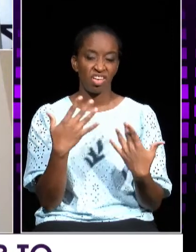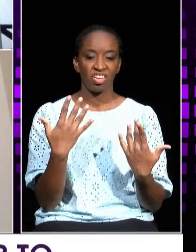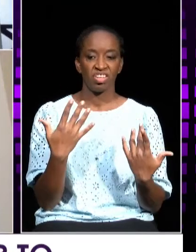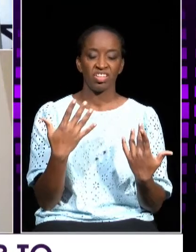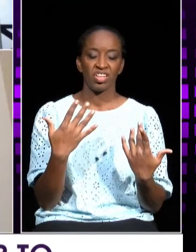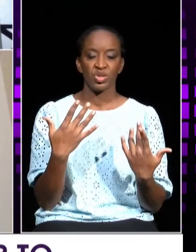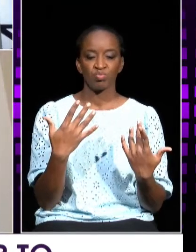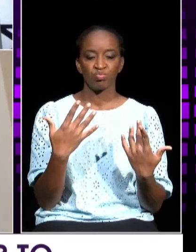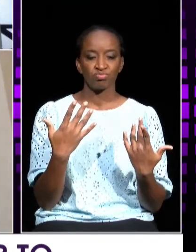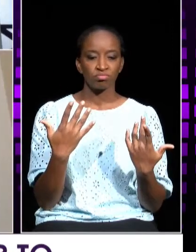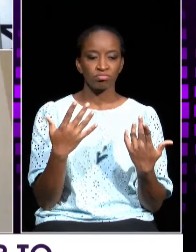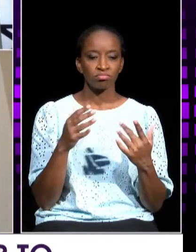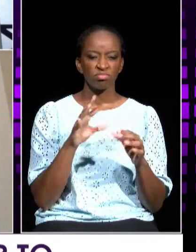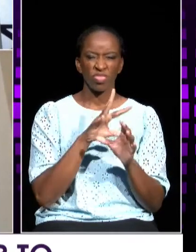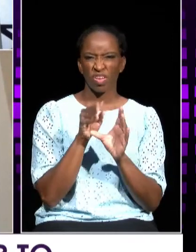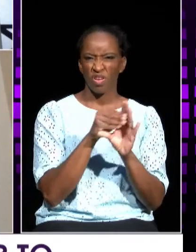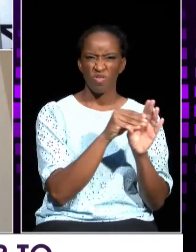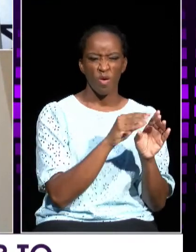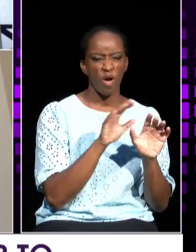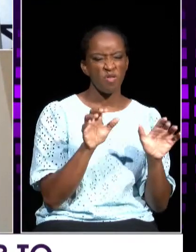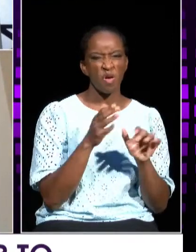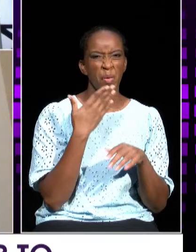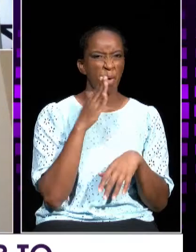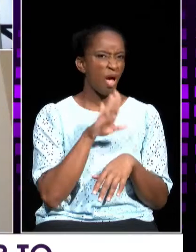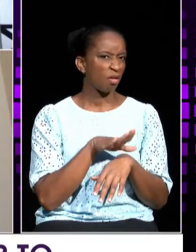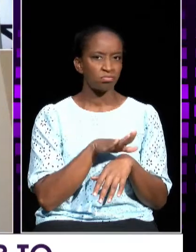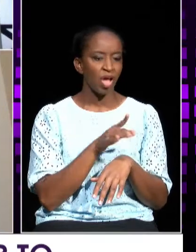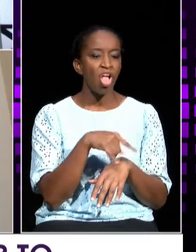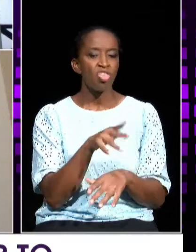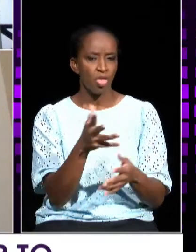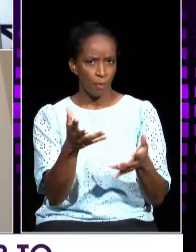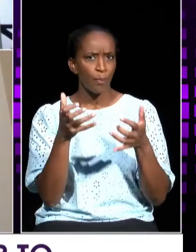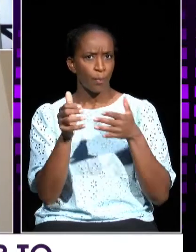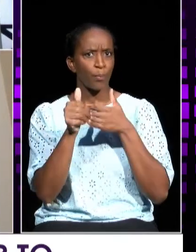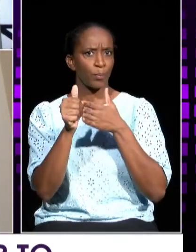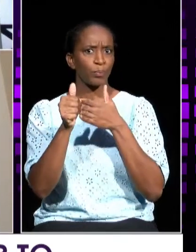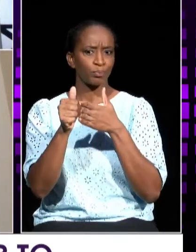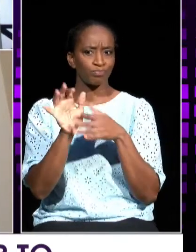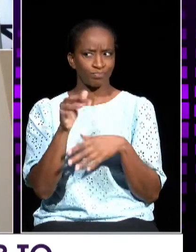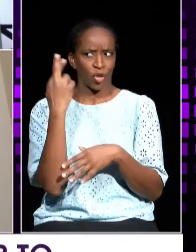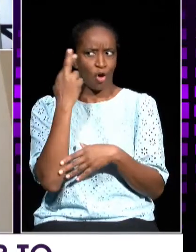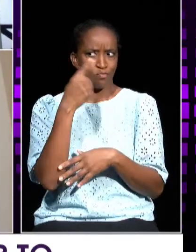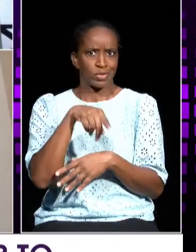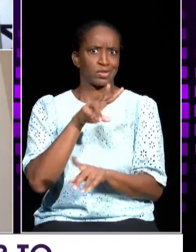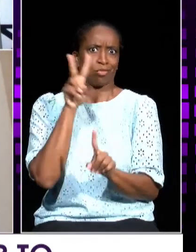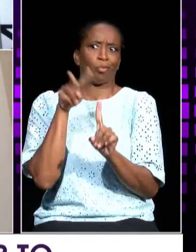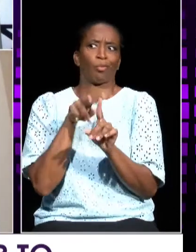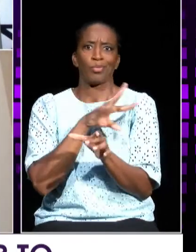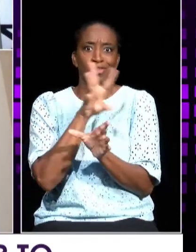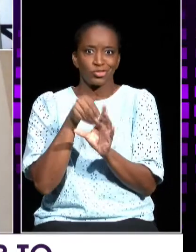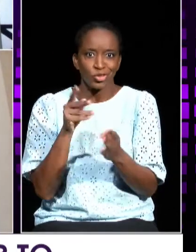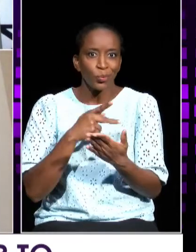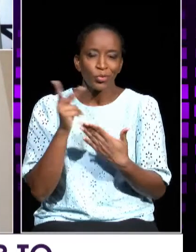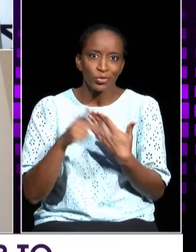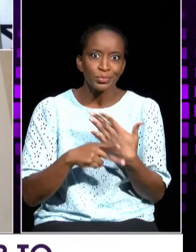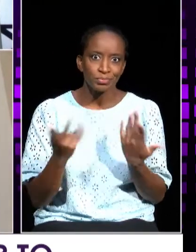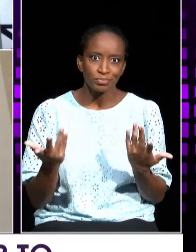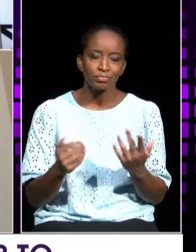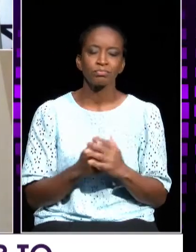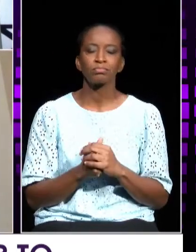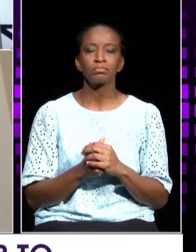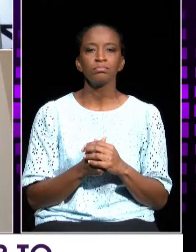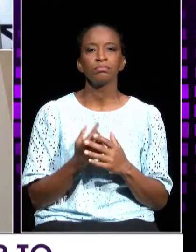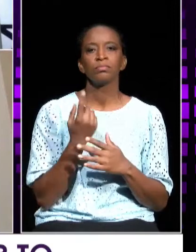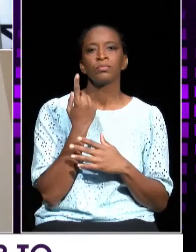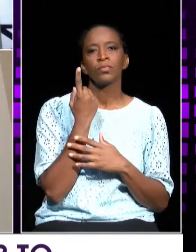heading. They want to be leaders, that's why they signed up. One of the things I found, and I saw it recently with the Faith Marshall Harris Sandy